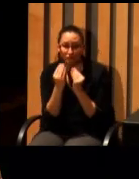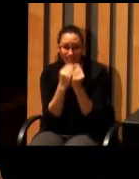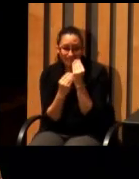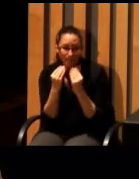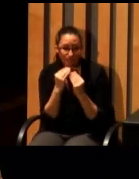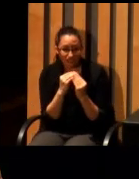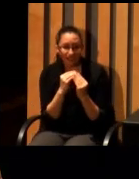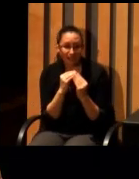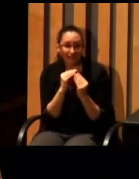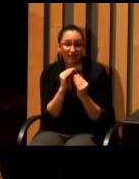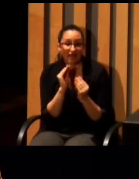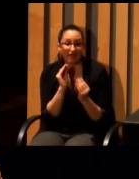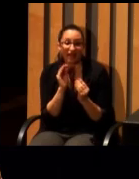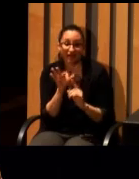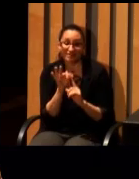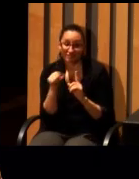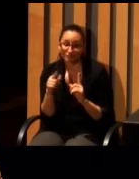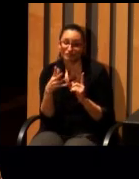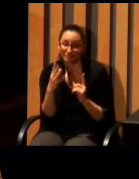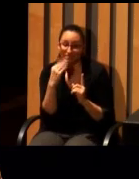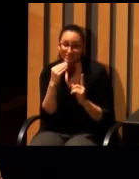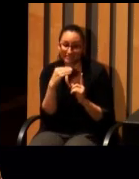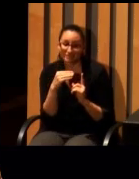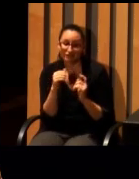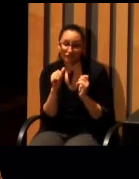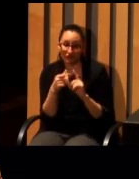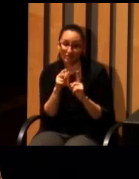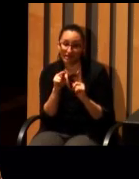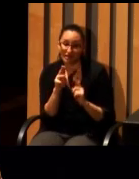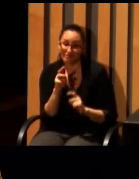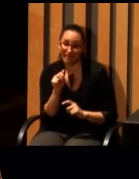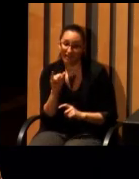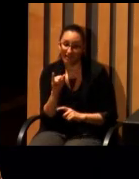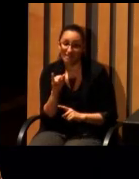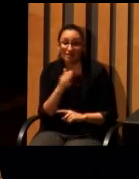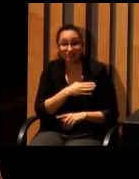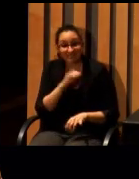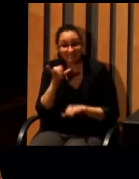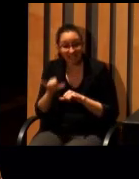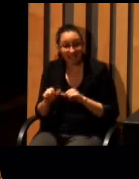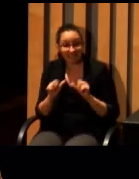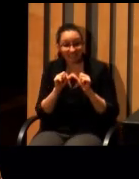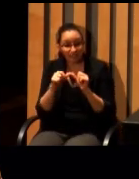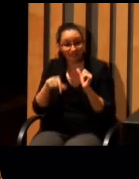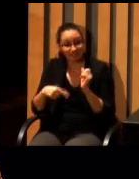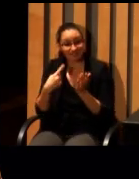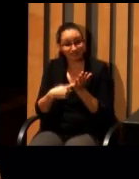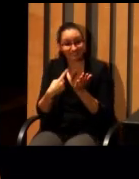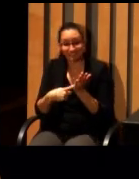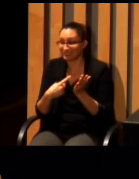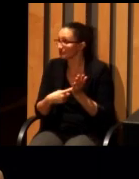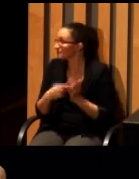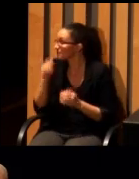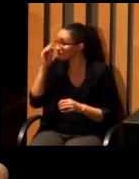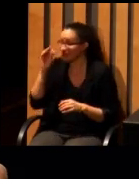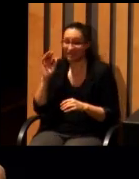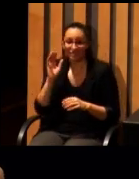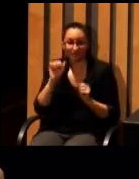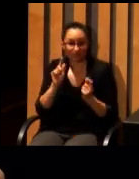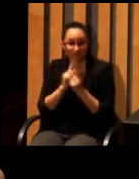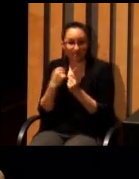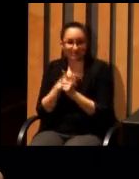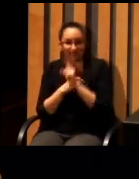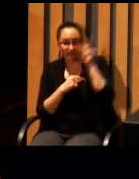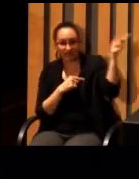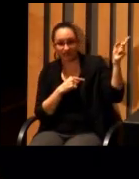going to have one in about 10 minutes. So please stick around, continue the conversation, and we'll be out there. Professor